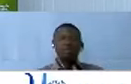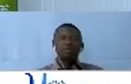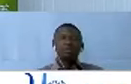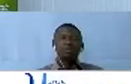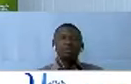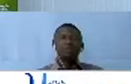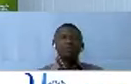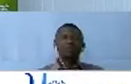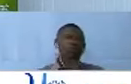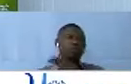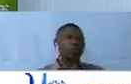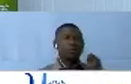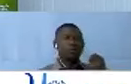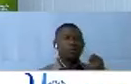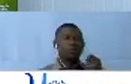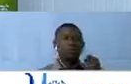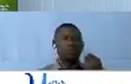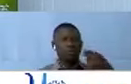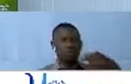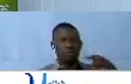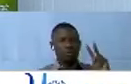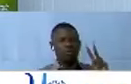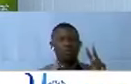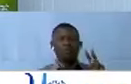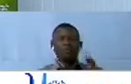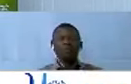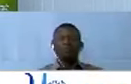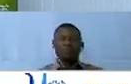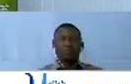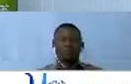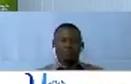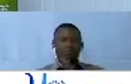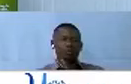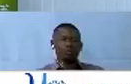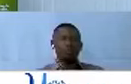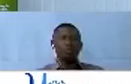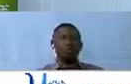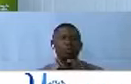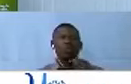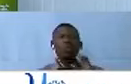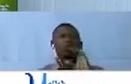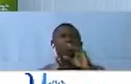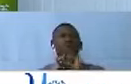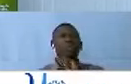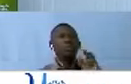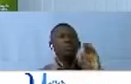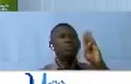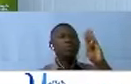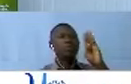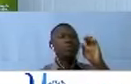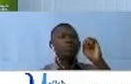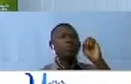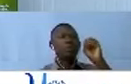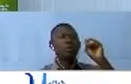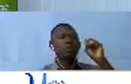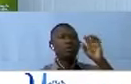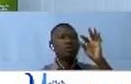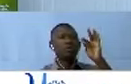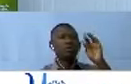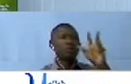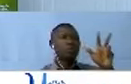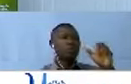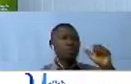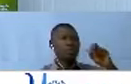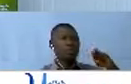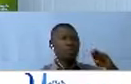2012. And for 2012 sangokono. I was sent to Botswana. Utumolo yenki intata Botswana. The International Law